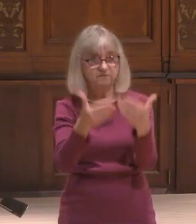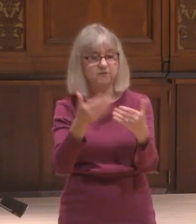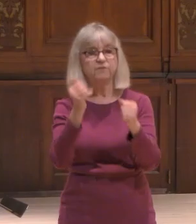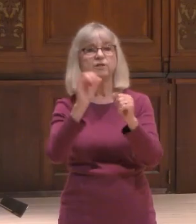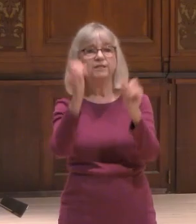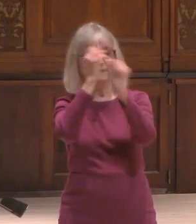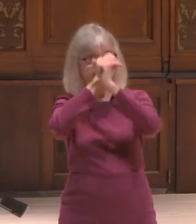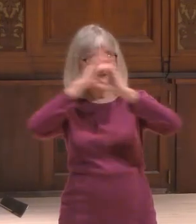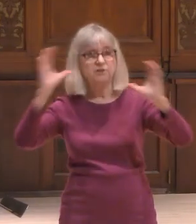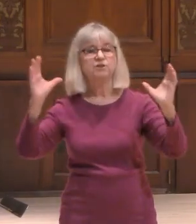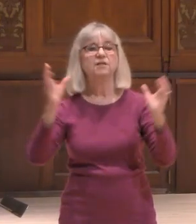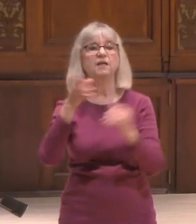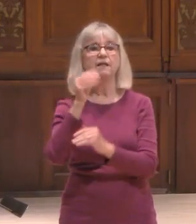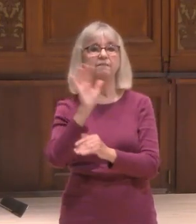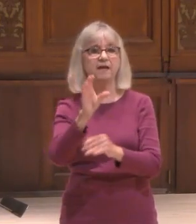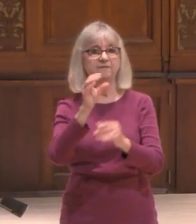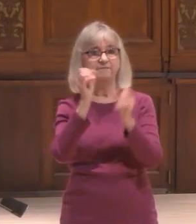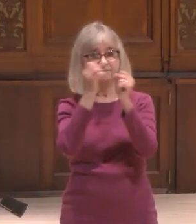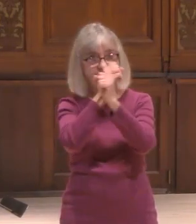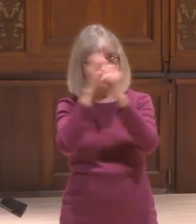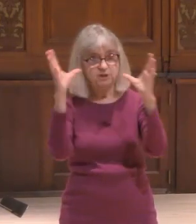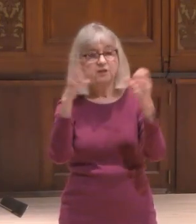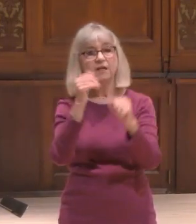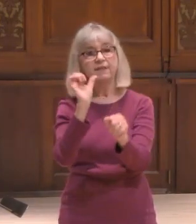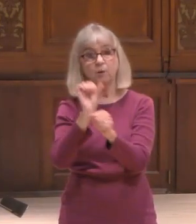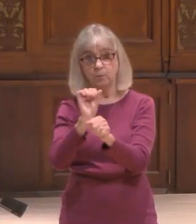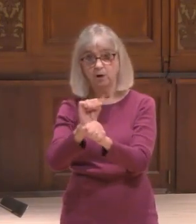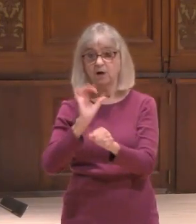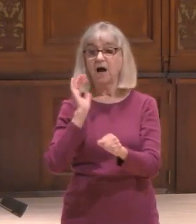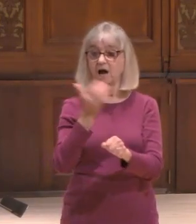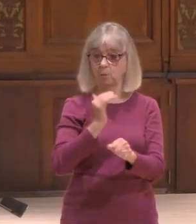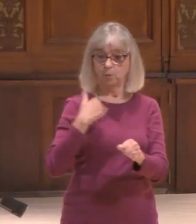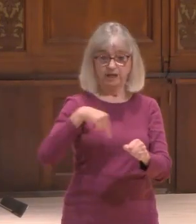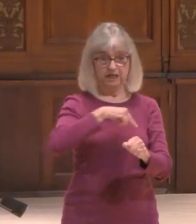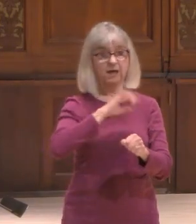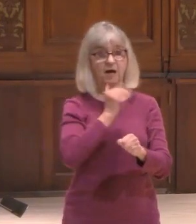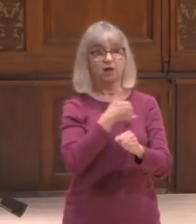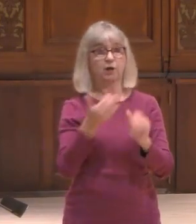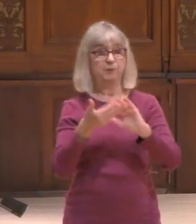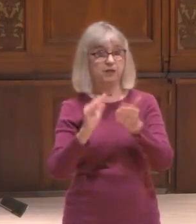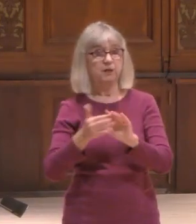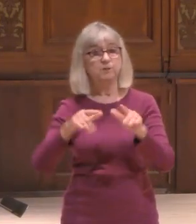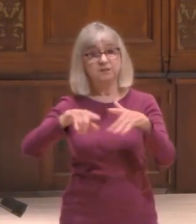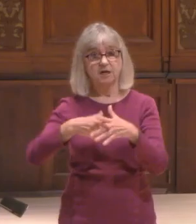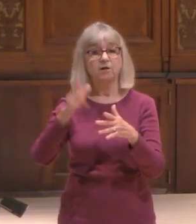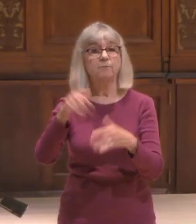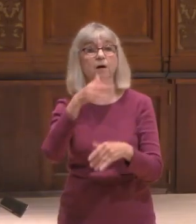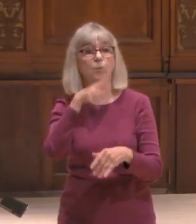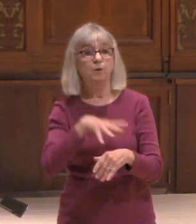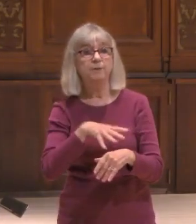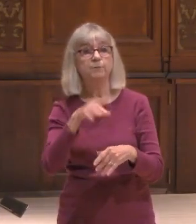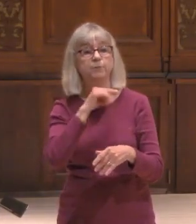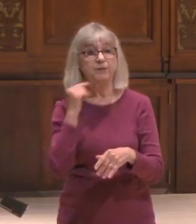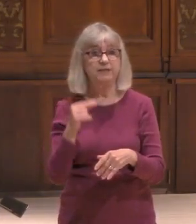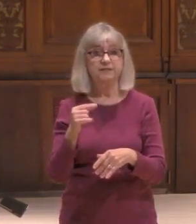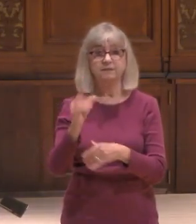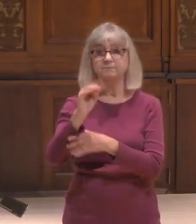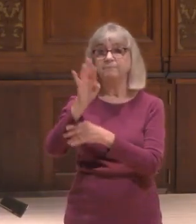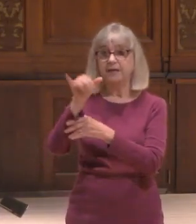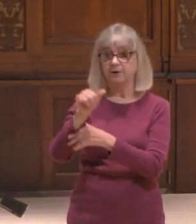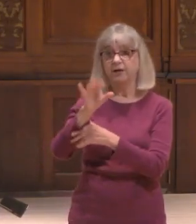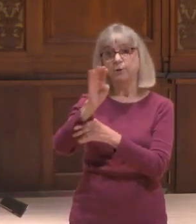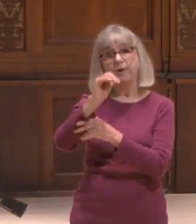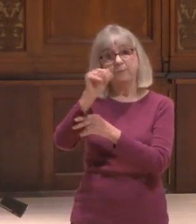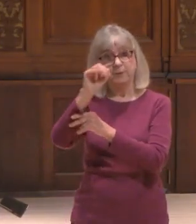of that vision and that work, our community was started by a woman priest, Reverend Mary